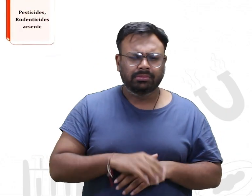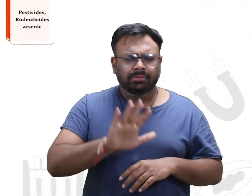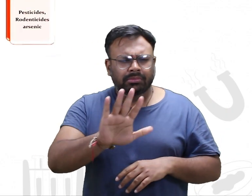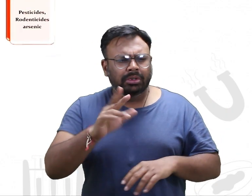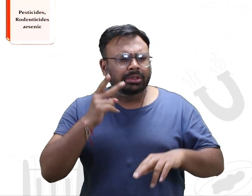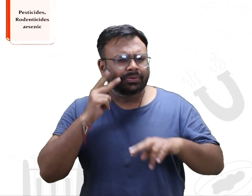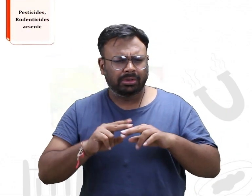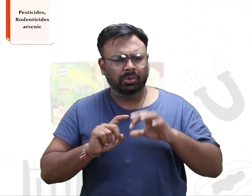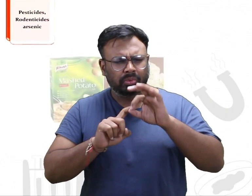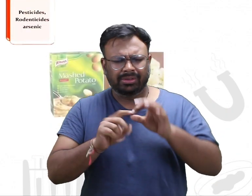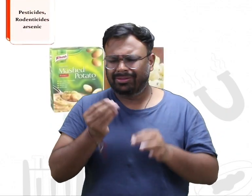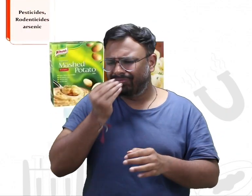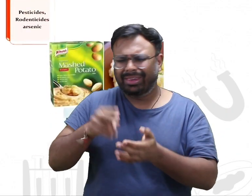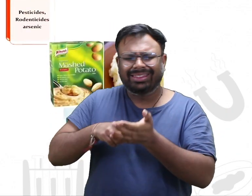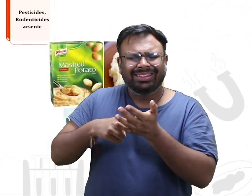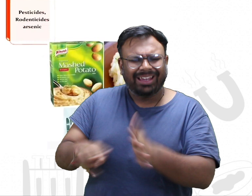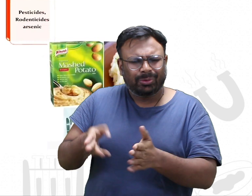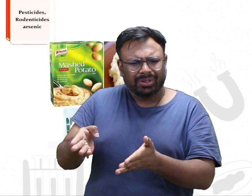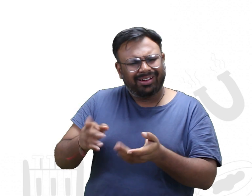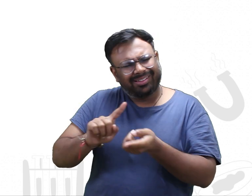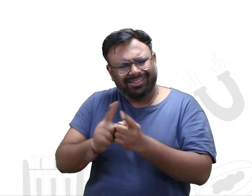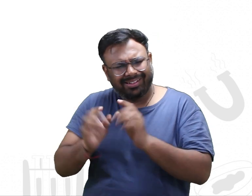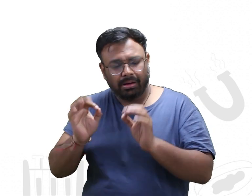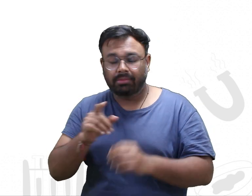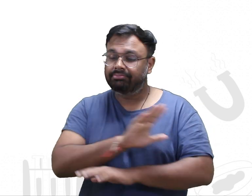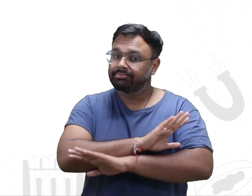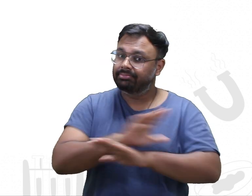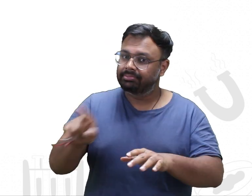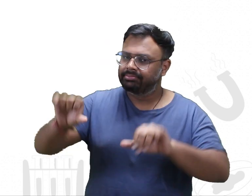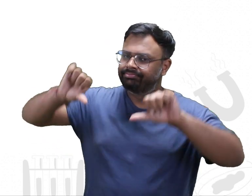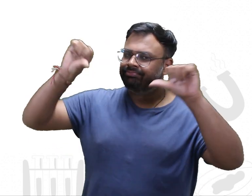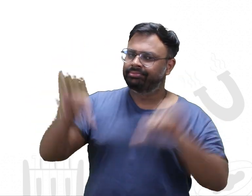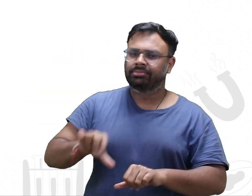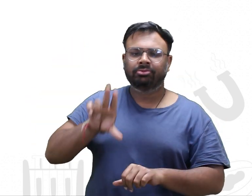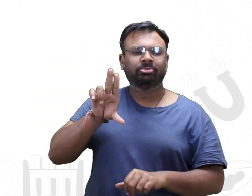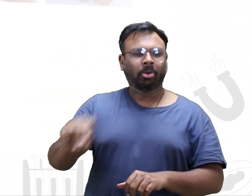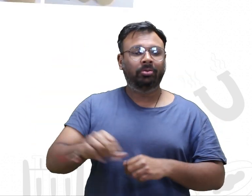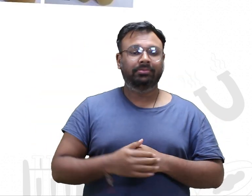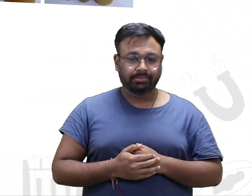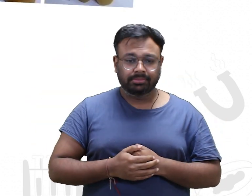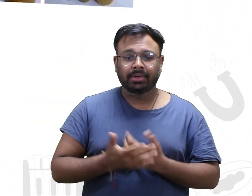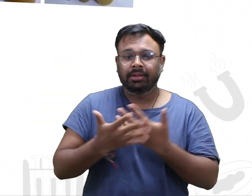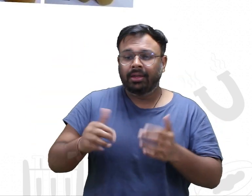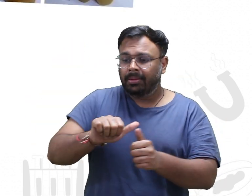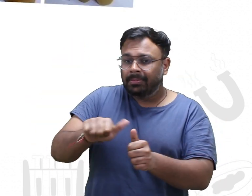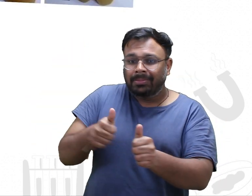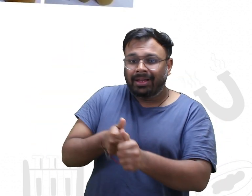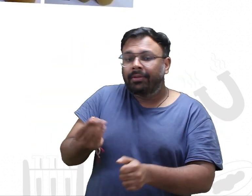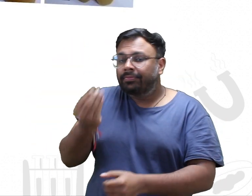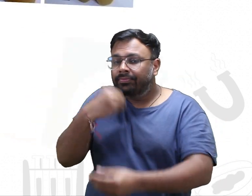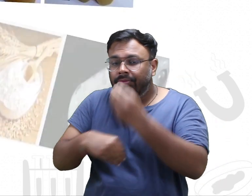issues, etc. Ever questioned if your food is truly natural? Say no to unhealthy food and choose